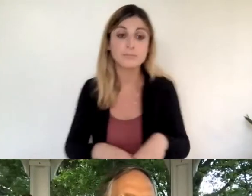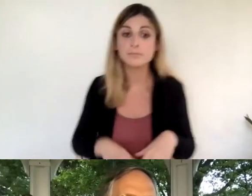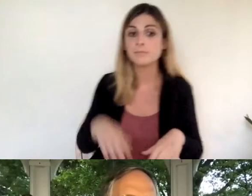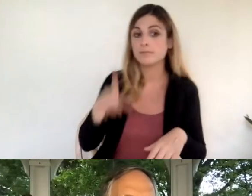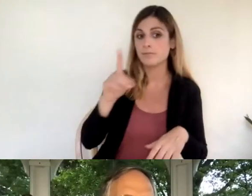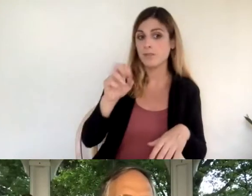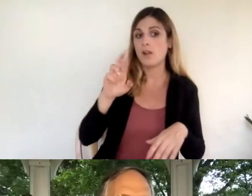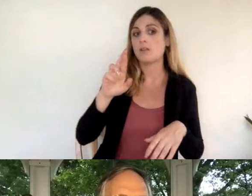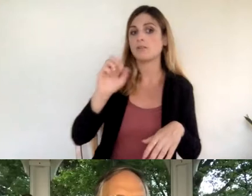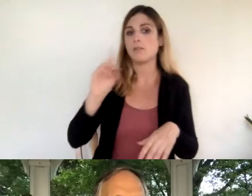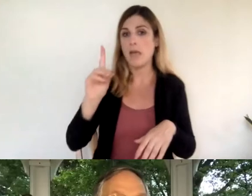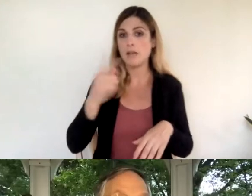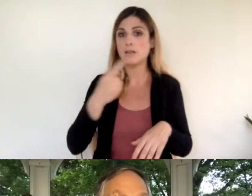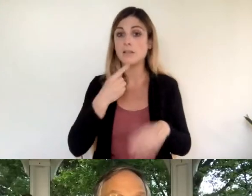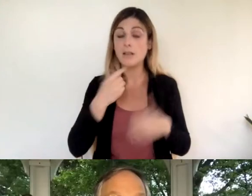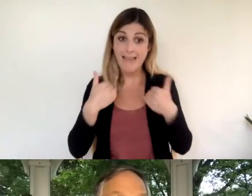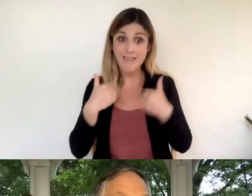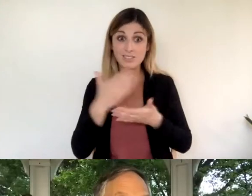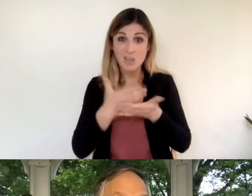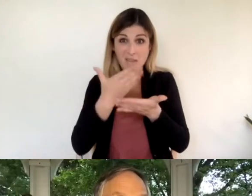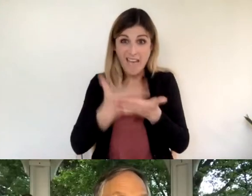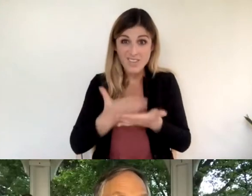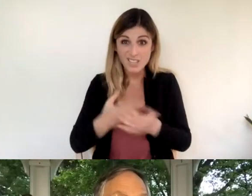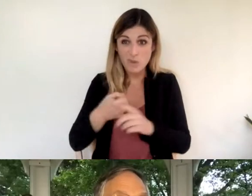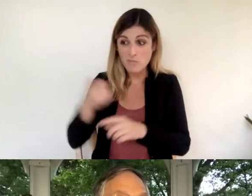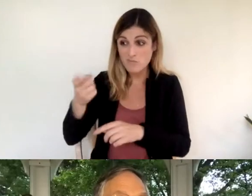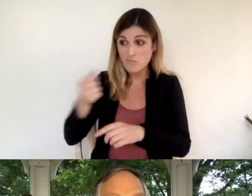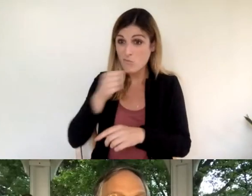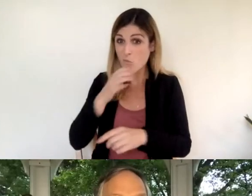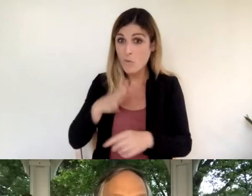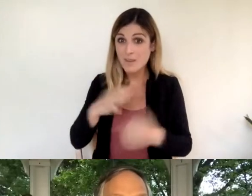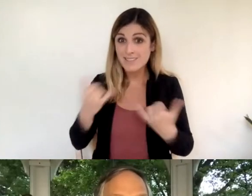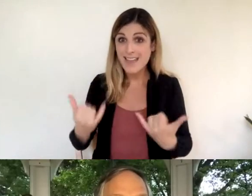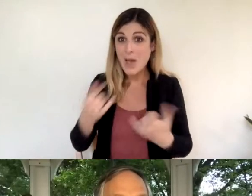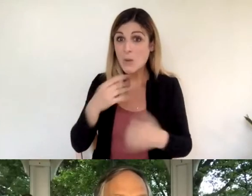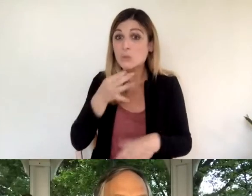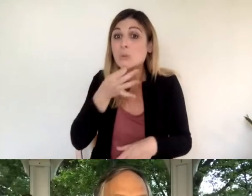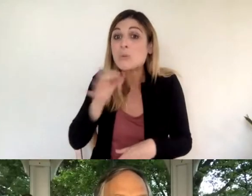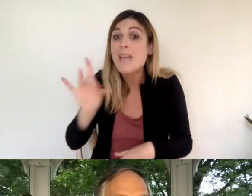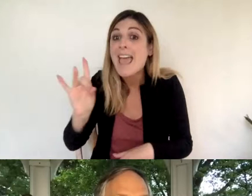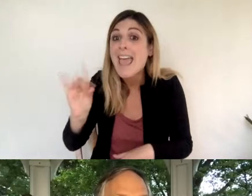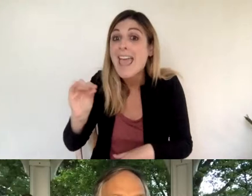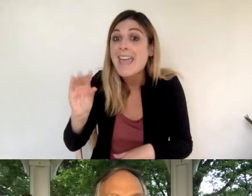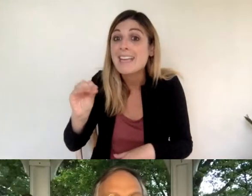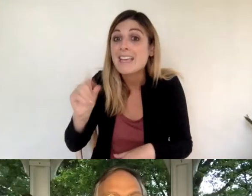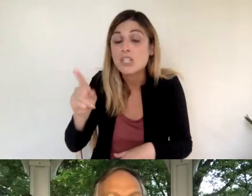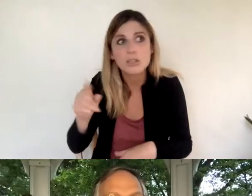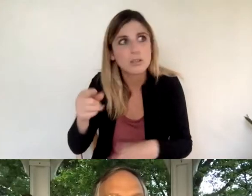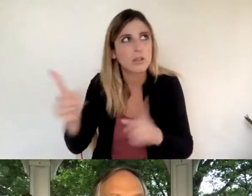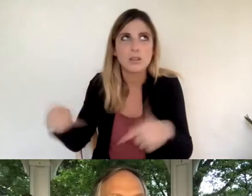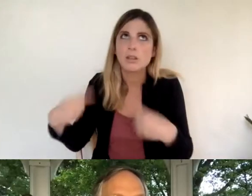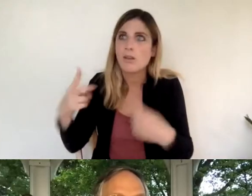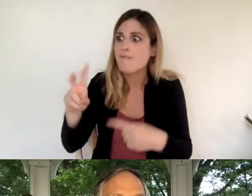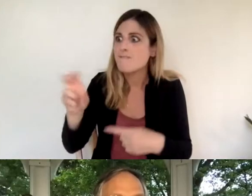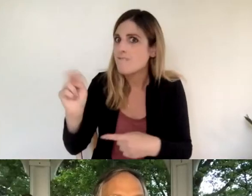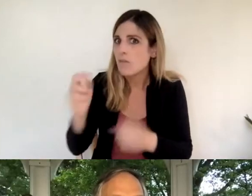anecdotal evidence from a woman who's, she's now almost 80. She's been vegan for many, many, many years. And about 7 or 8 years ago, she